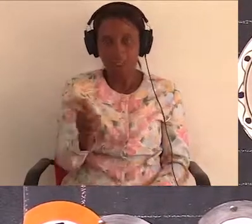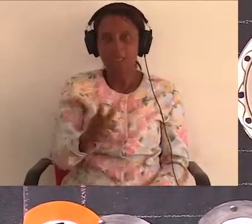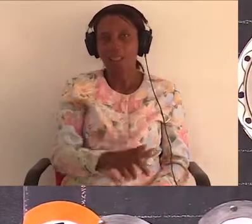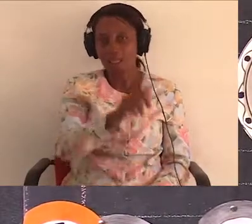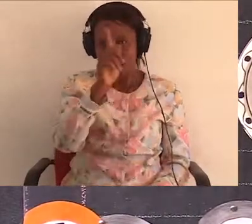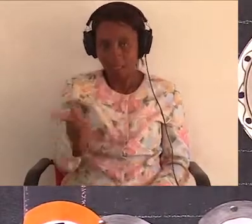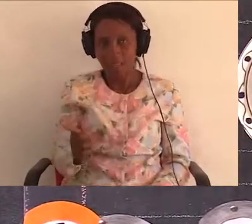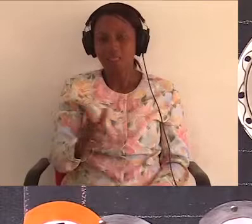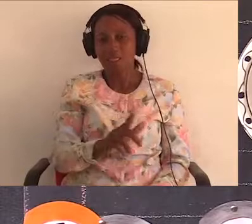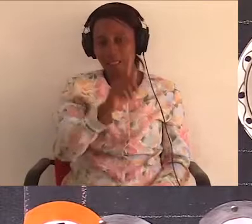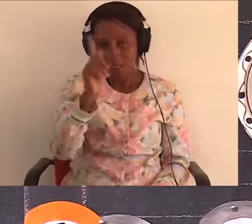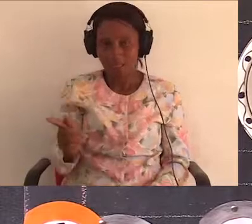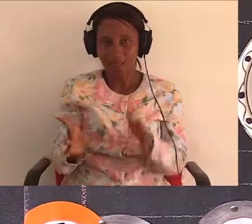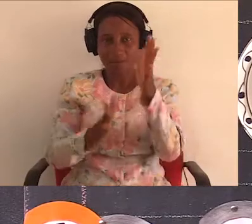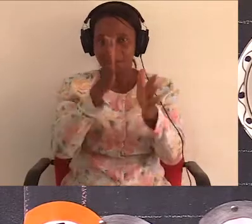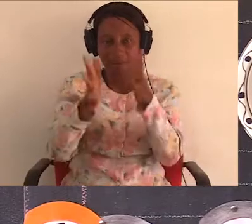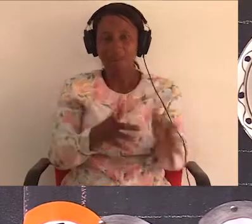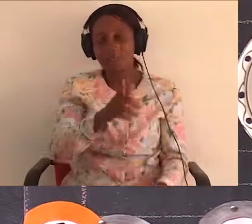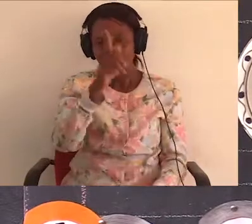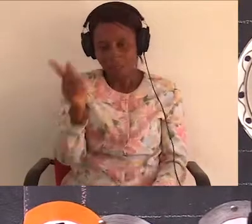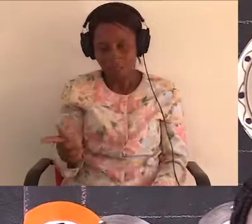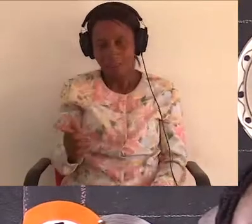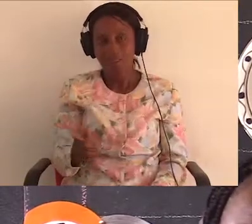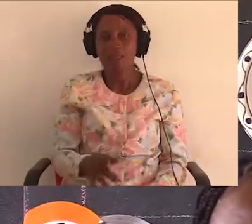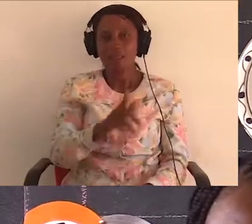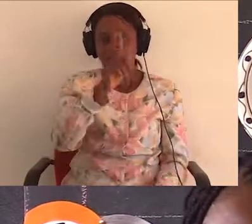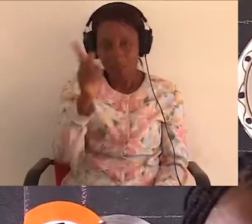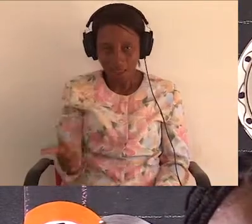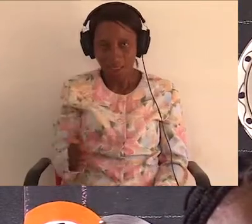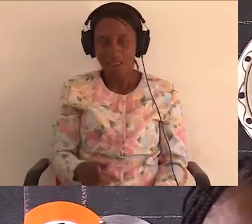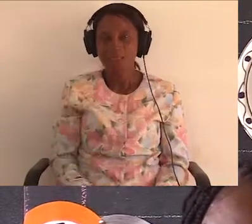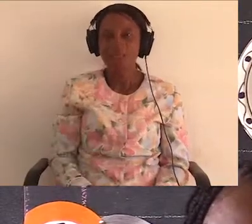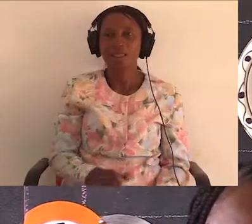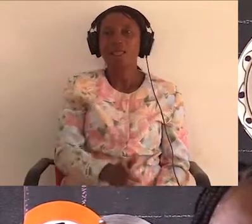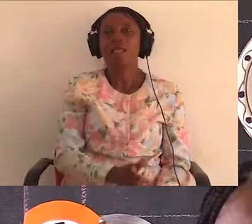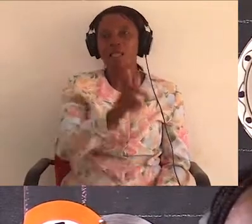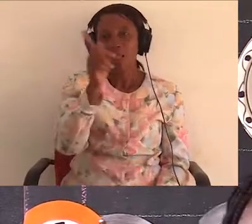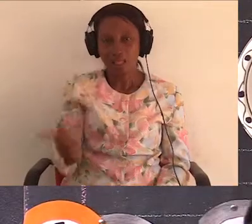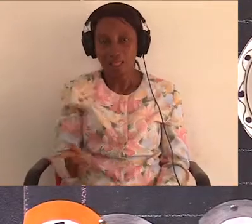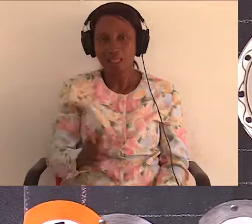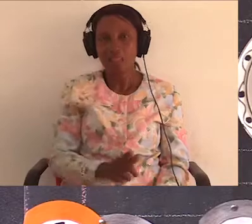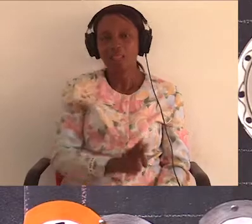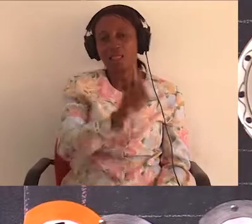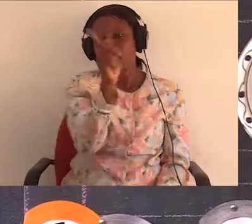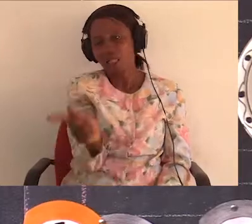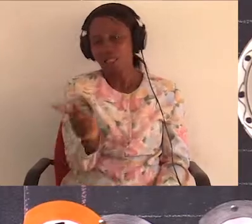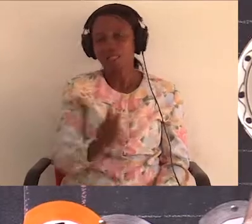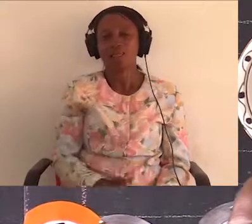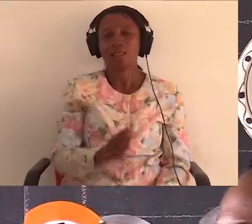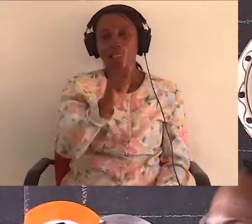Say it again. Say it again. G. G.